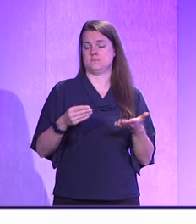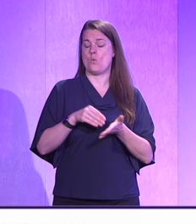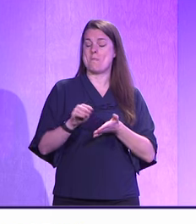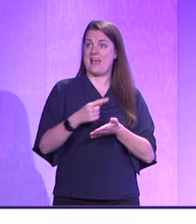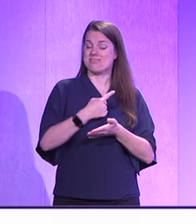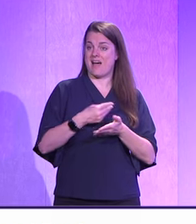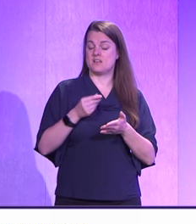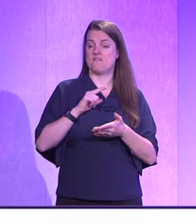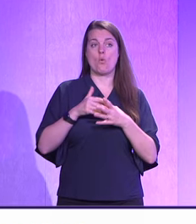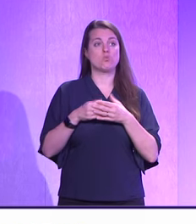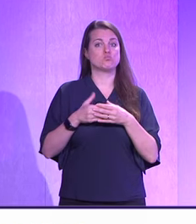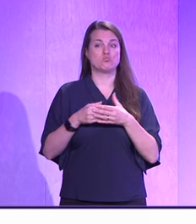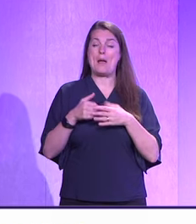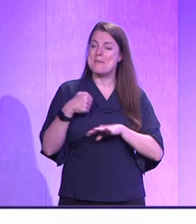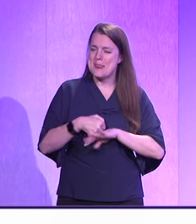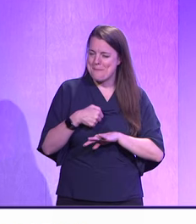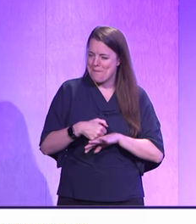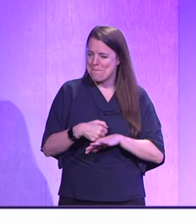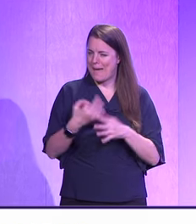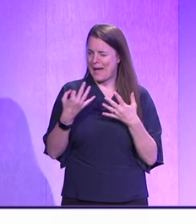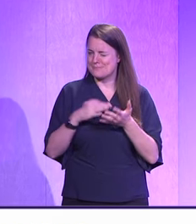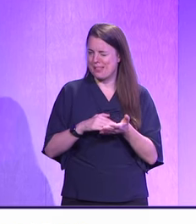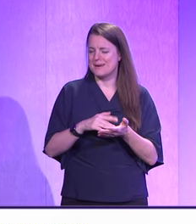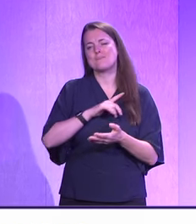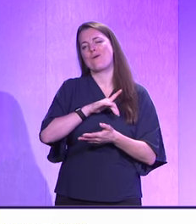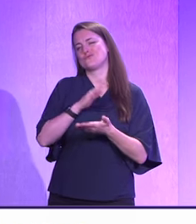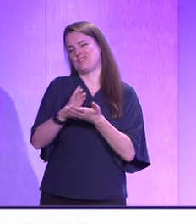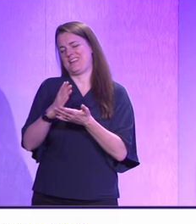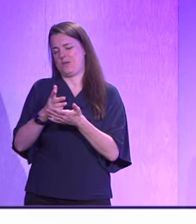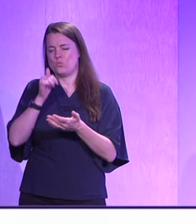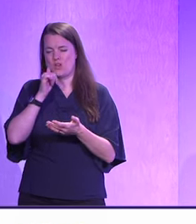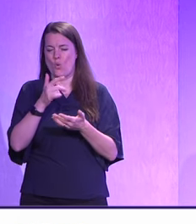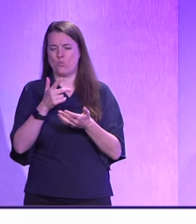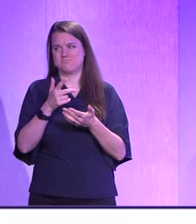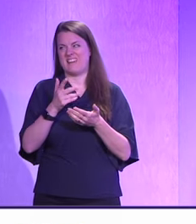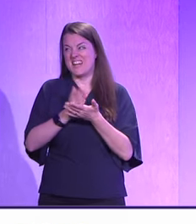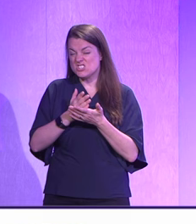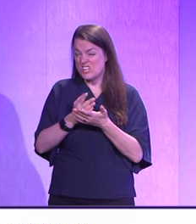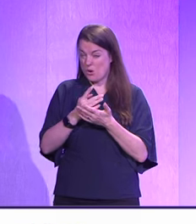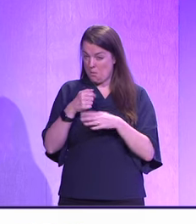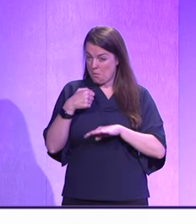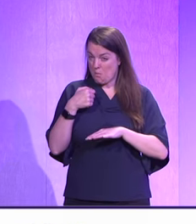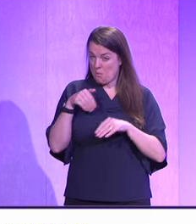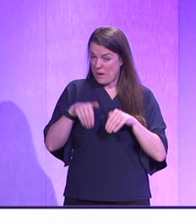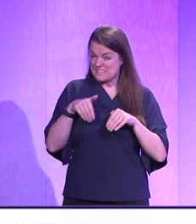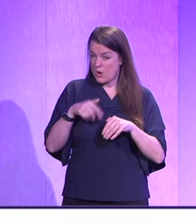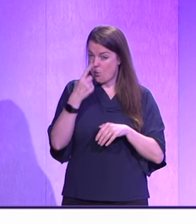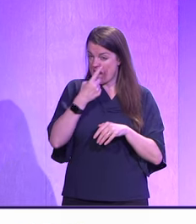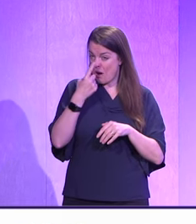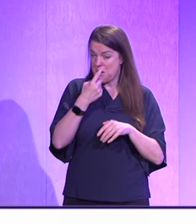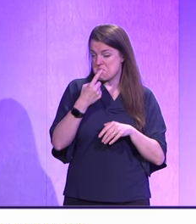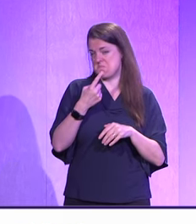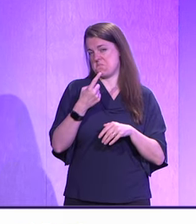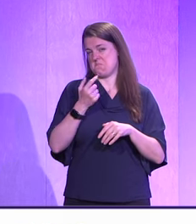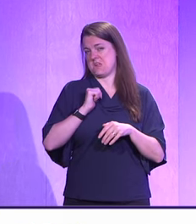Cool. 8 million, minimum 8 million. Because in practice, this organization, people in the organization are probably waiting more than 1 hour a